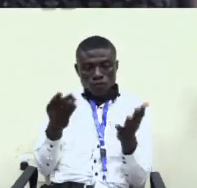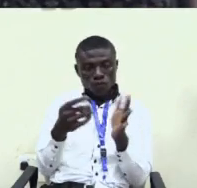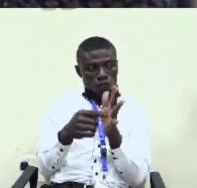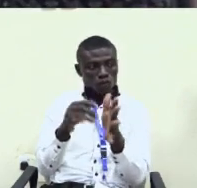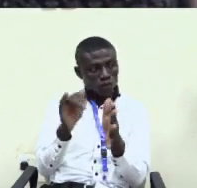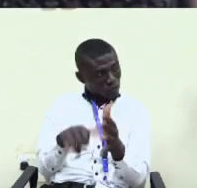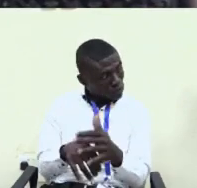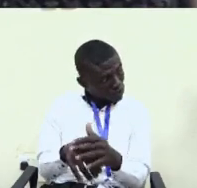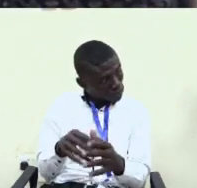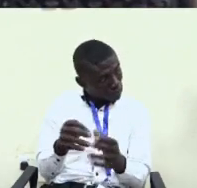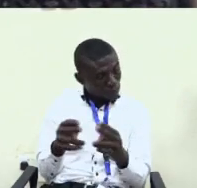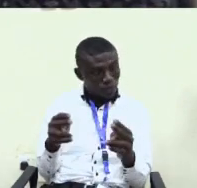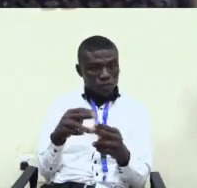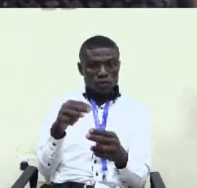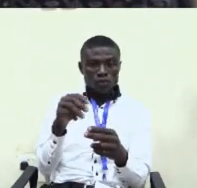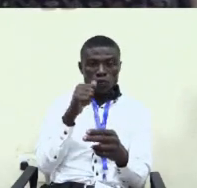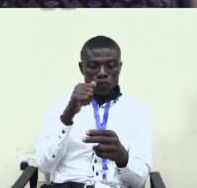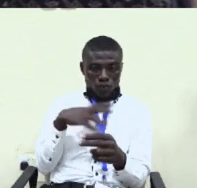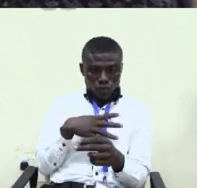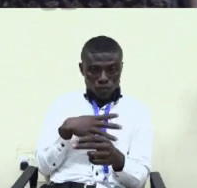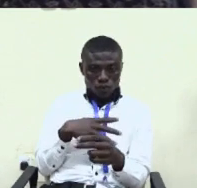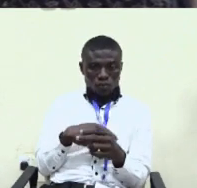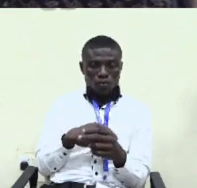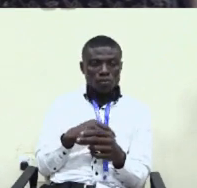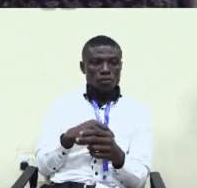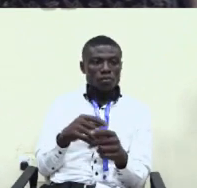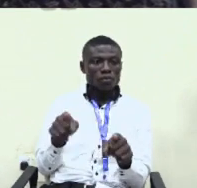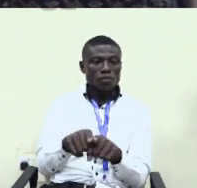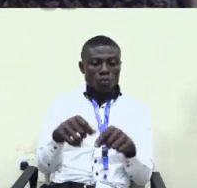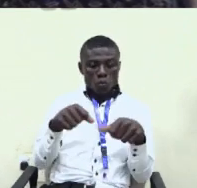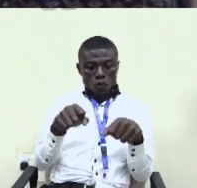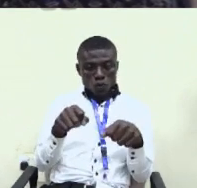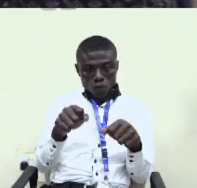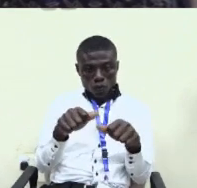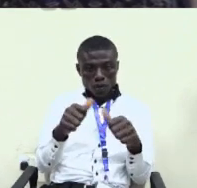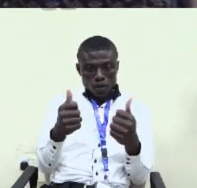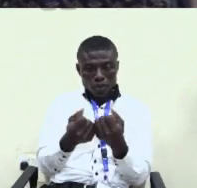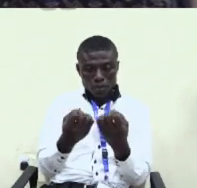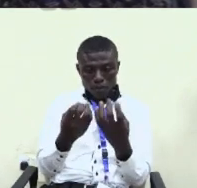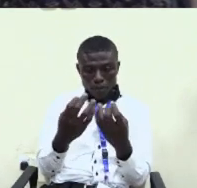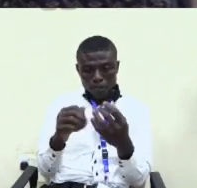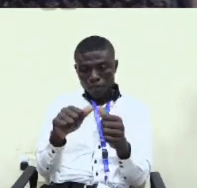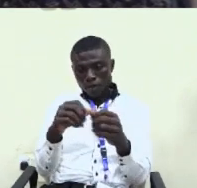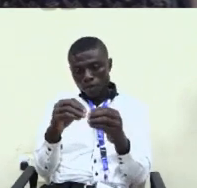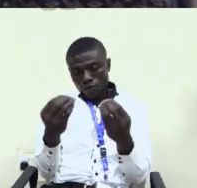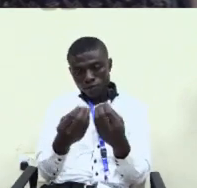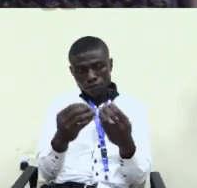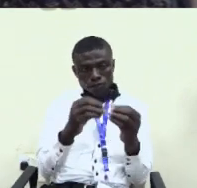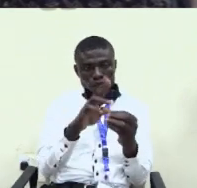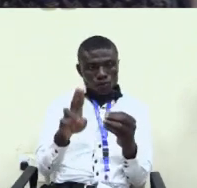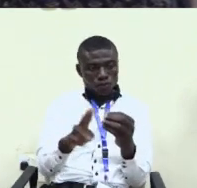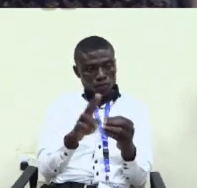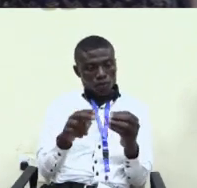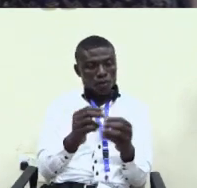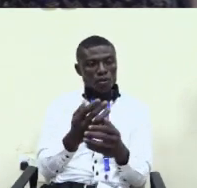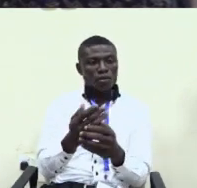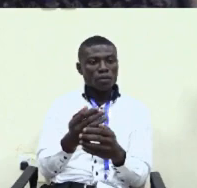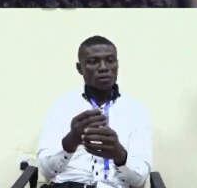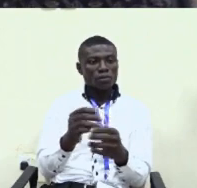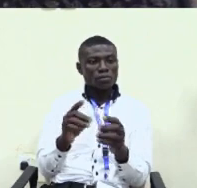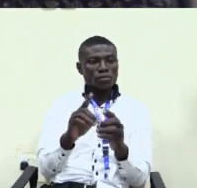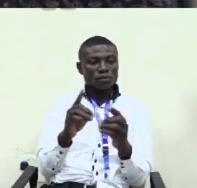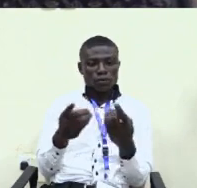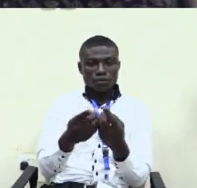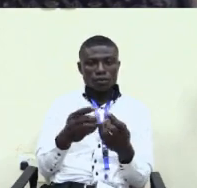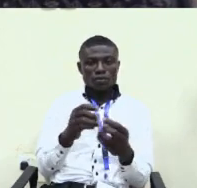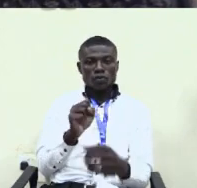that even Market Women, Motor Riders Association, so many other organizations are using Department of Social Work. Can